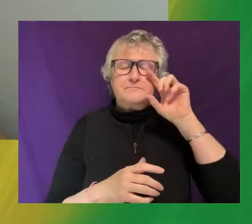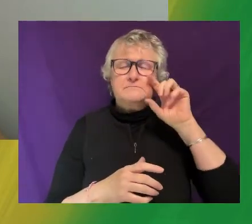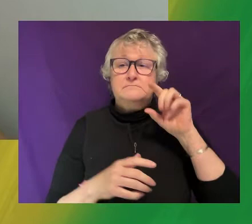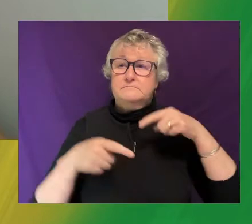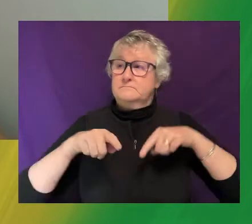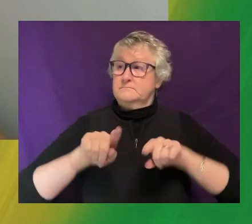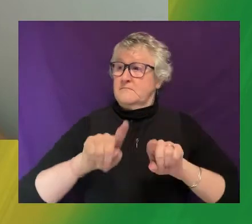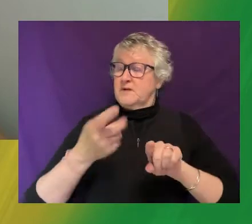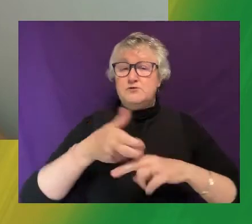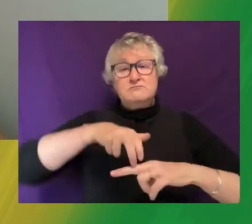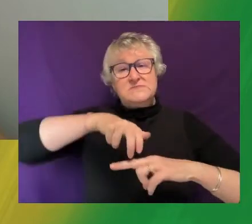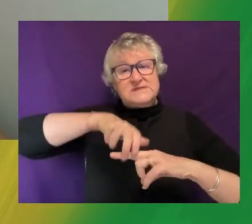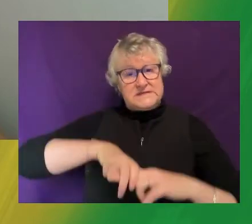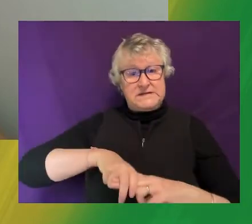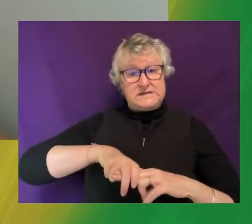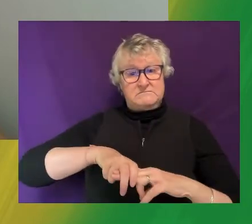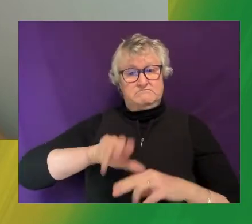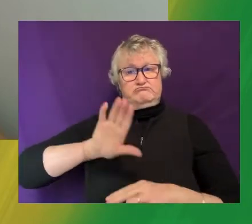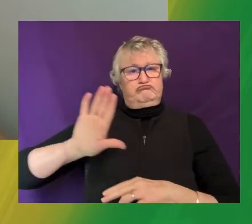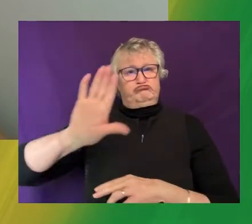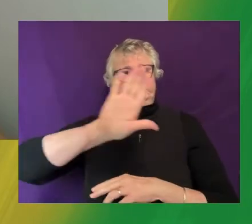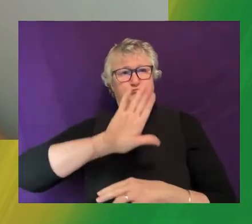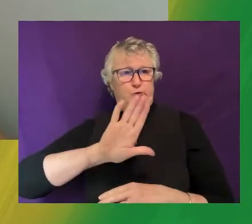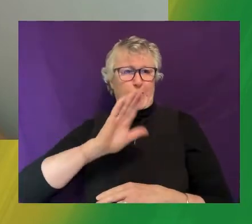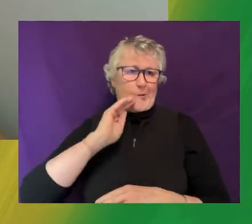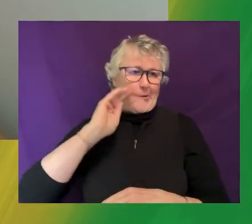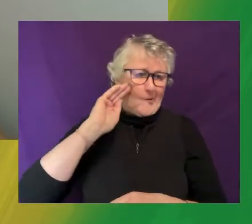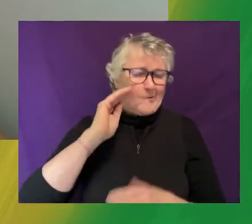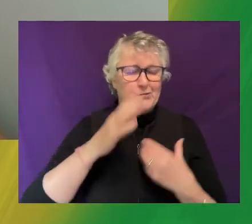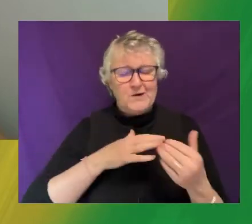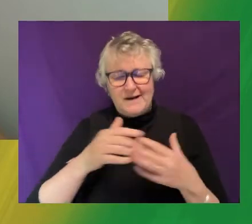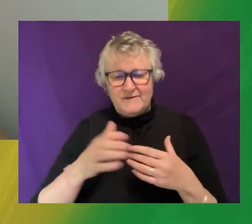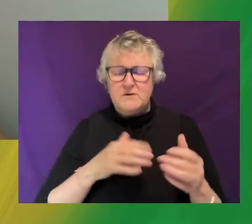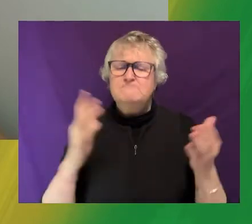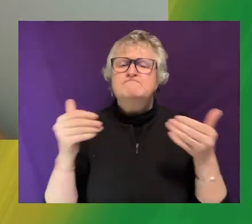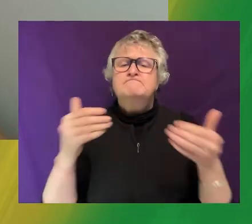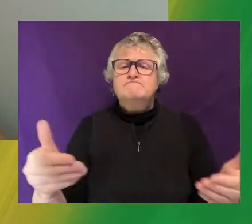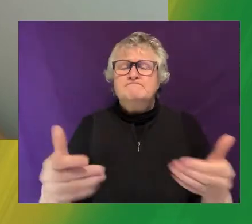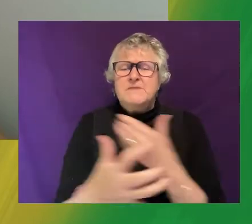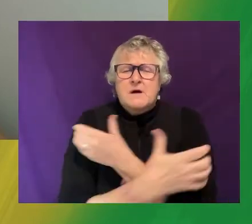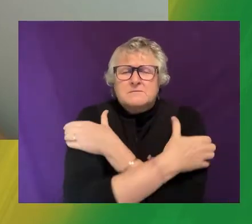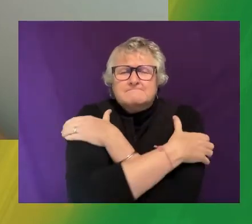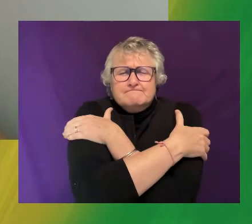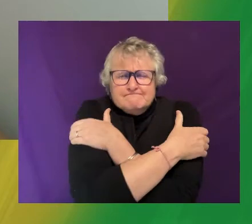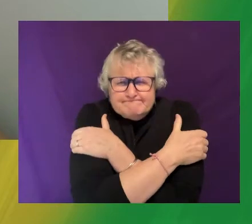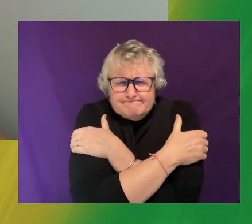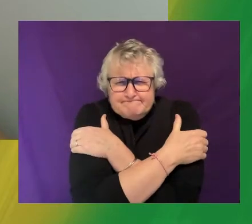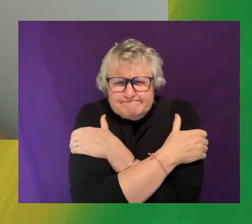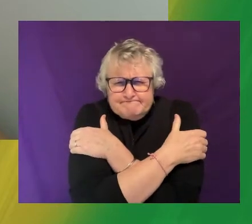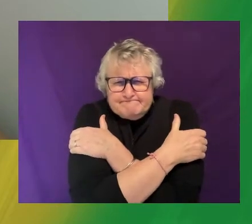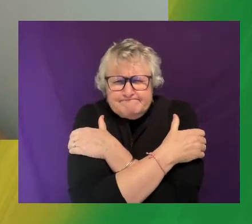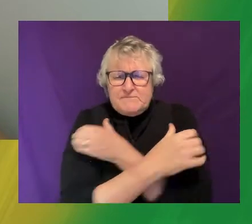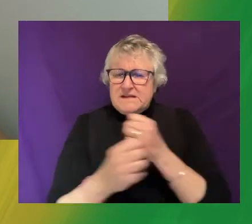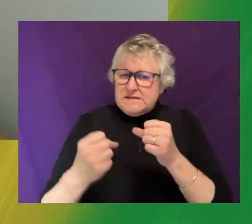or in your offices, to hug yourself tightly and repeat after me.